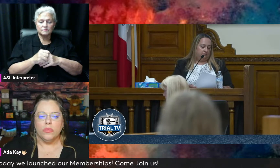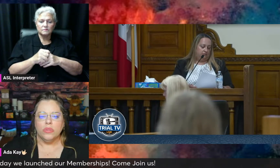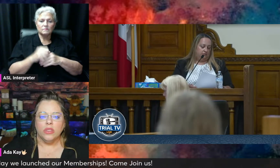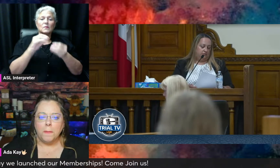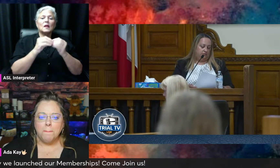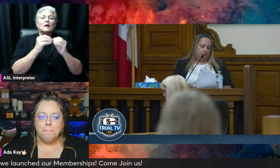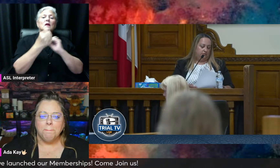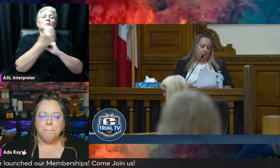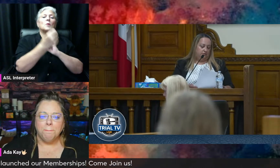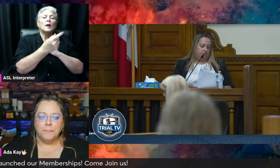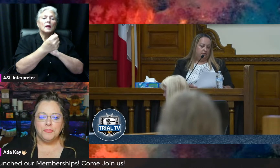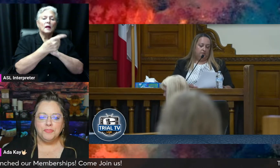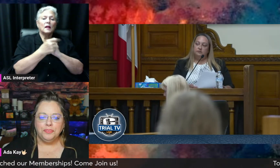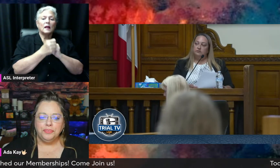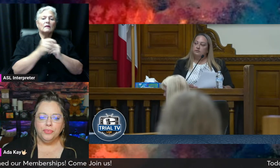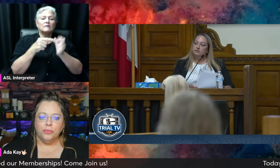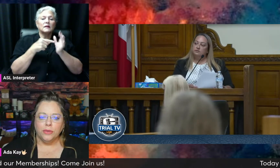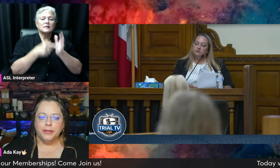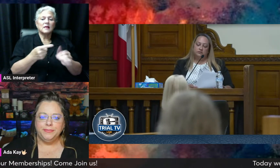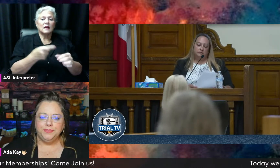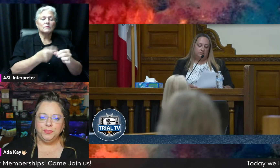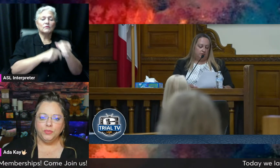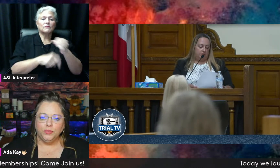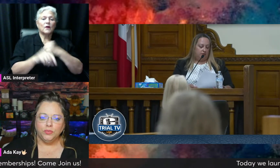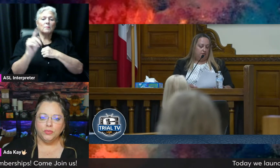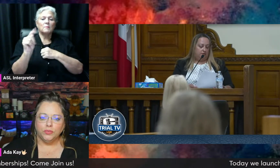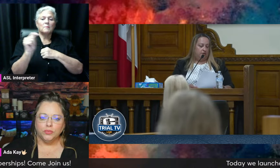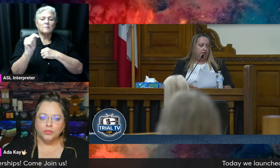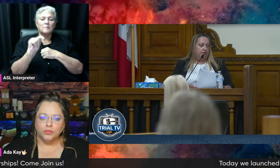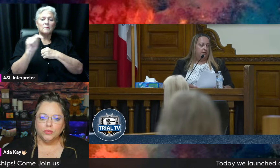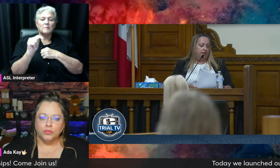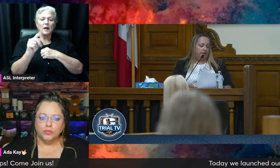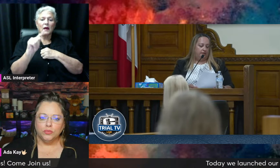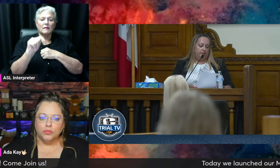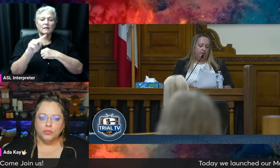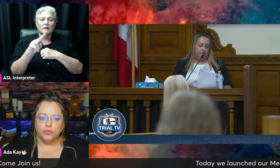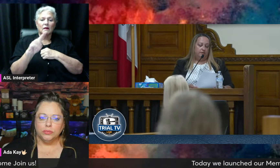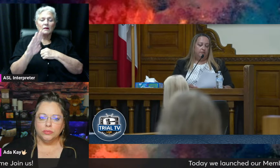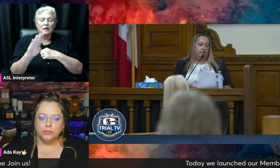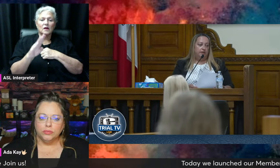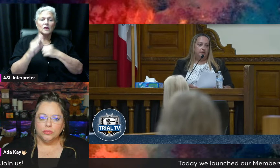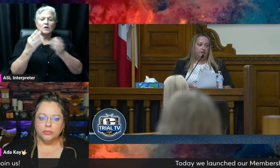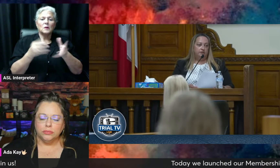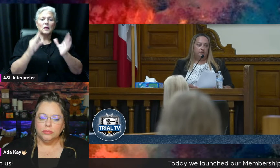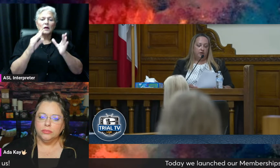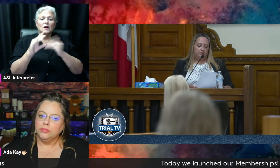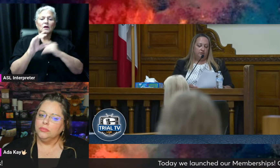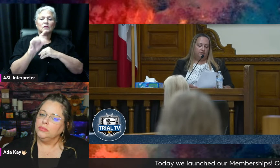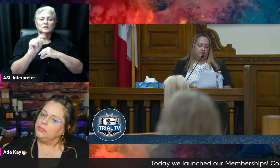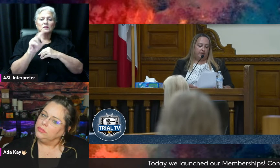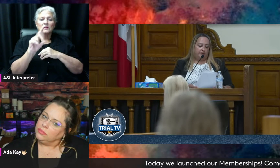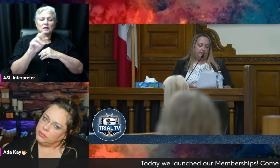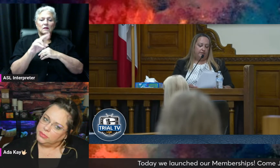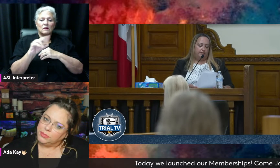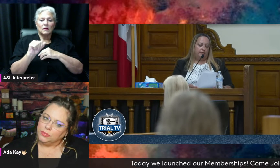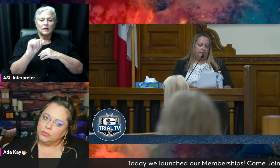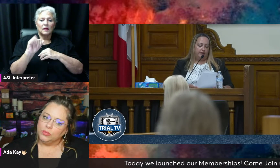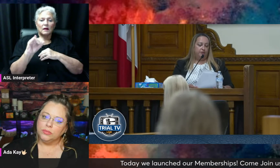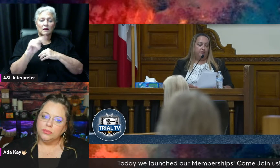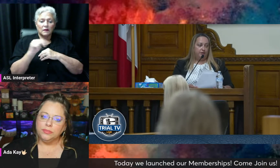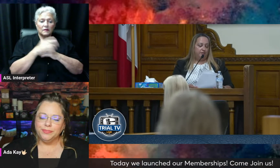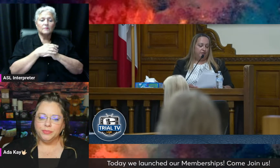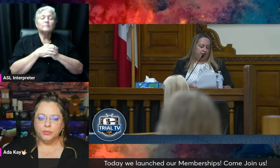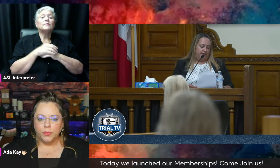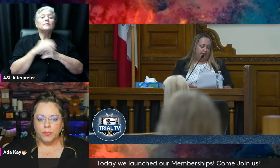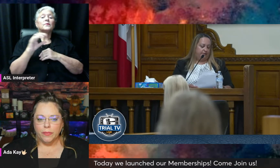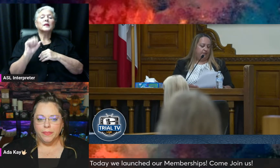bathtub drain. What was your findings there? Screening indicated the presence of blood on the swabs from